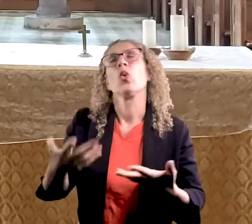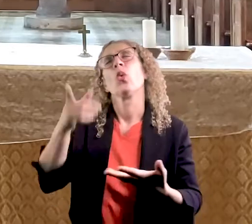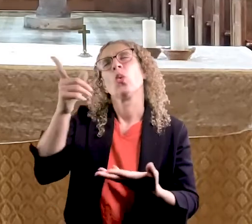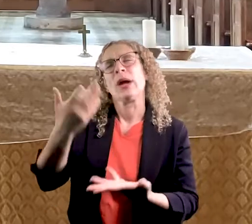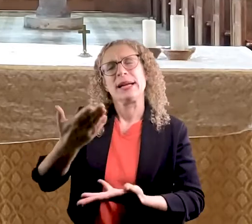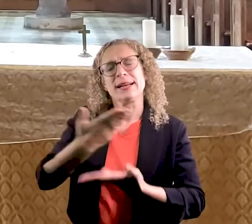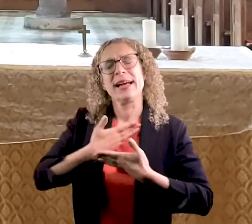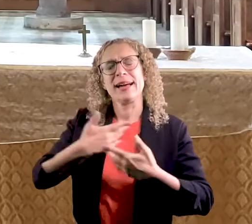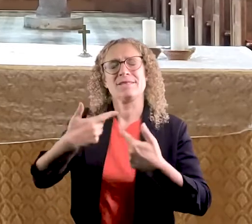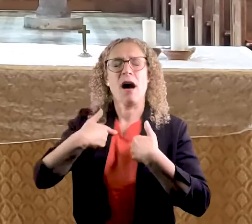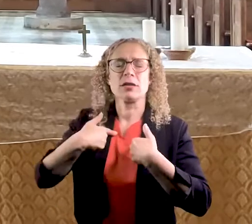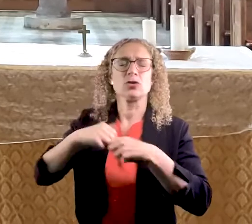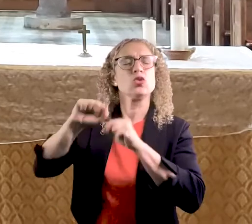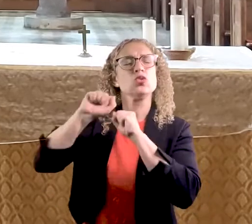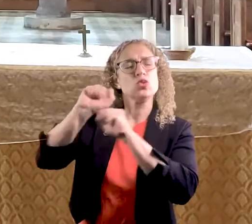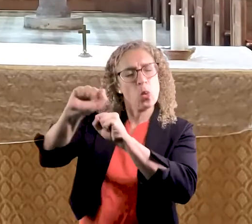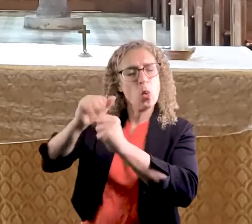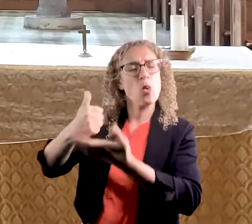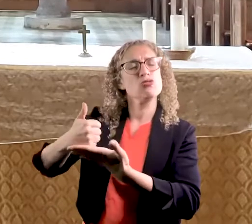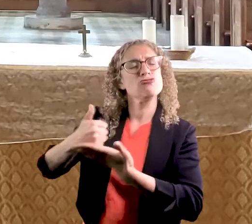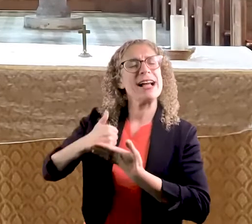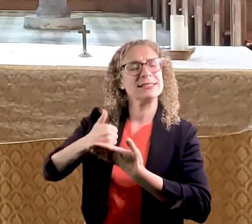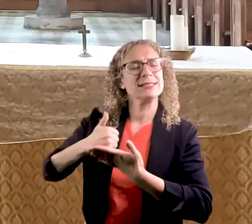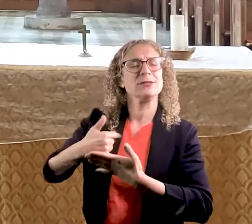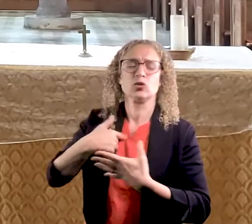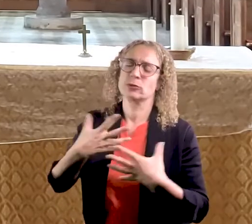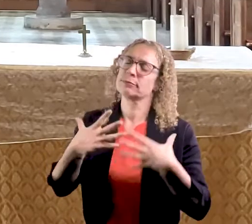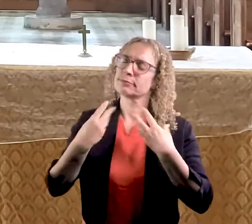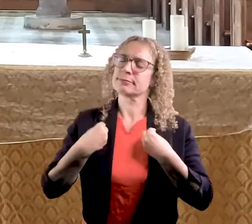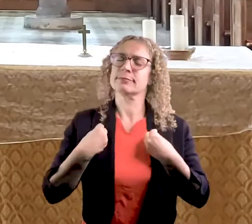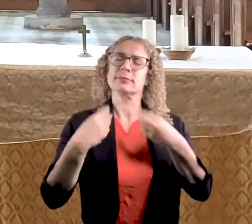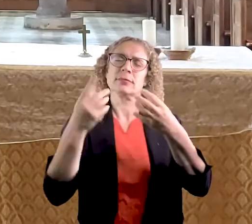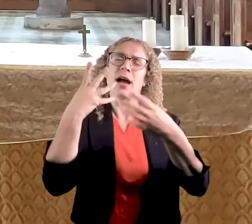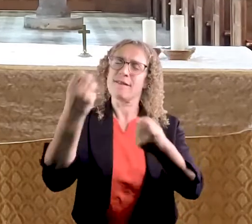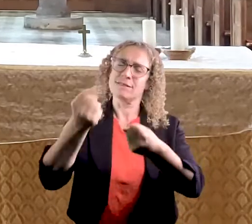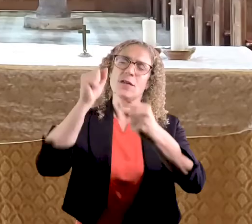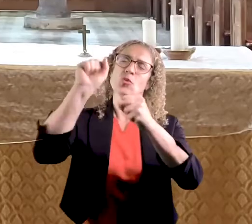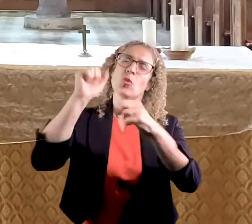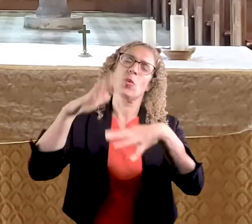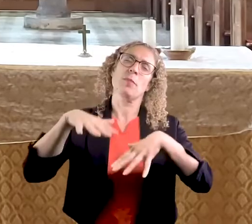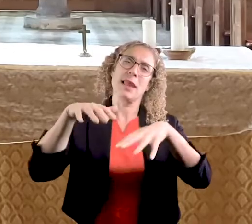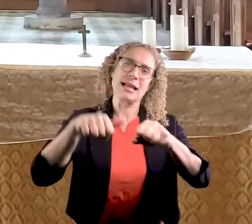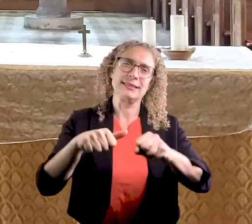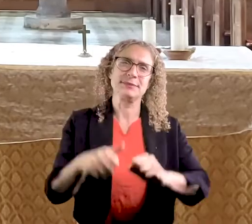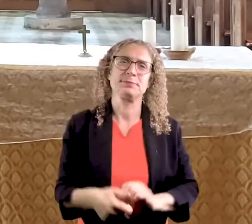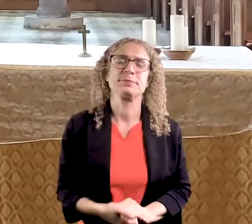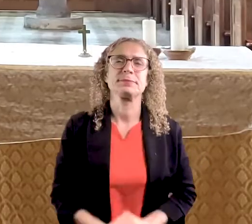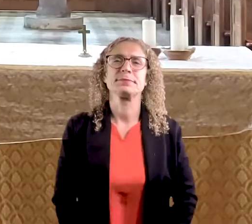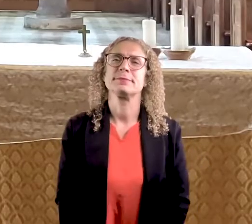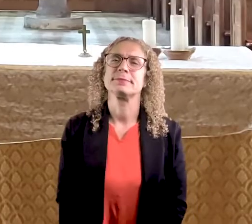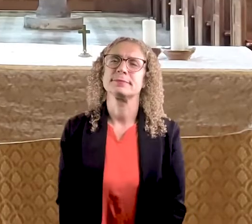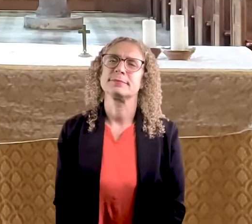Only let us have your grace to live with your blessing.